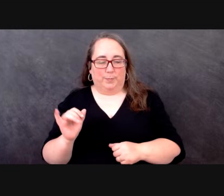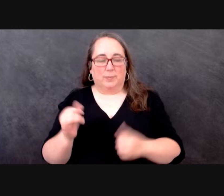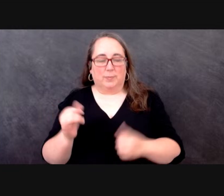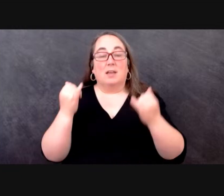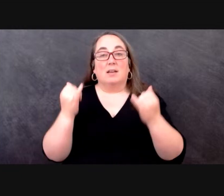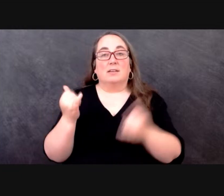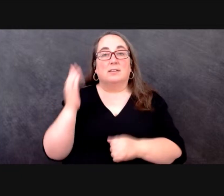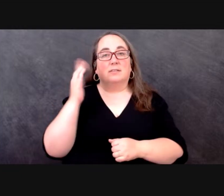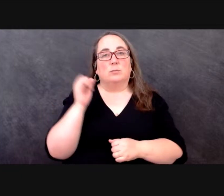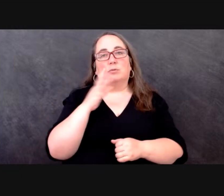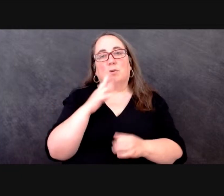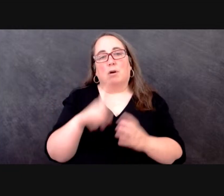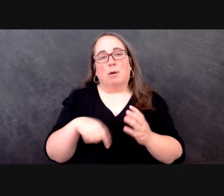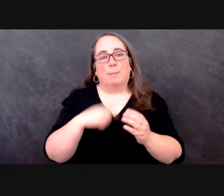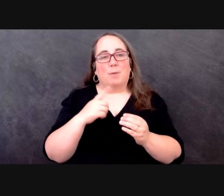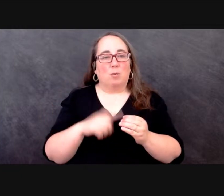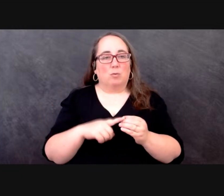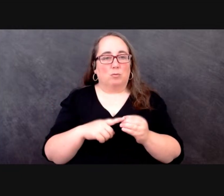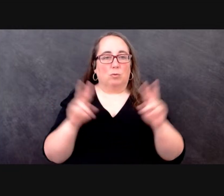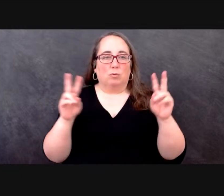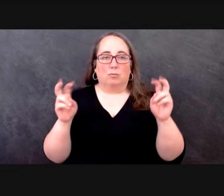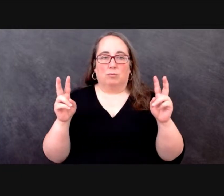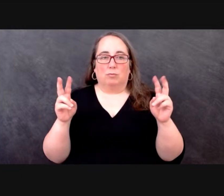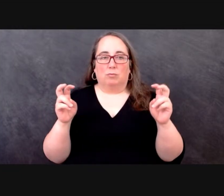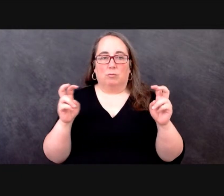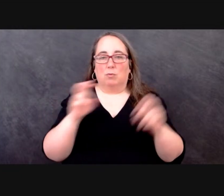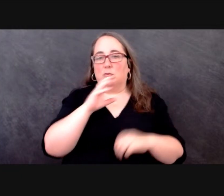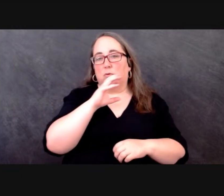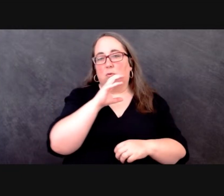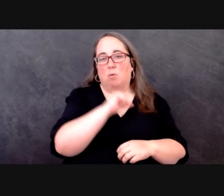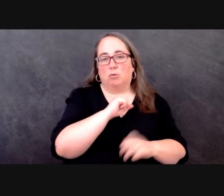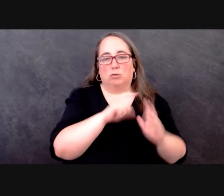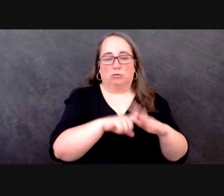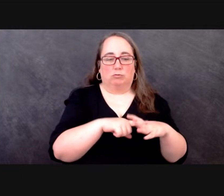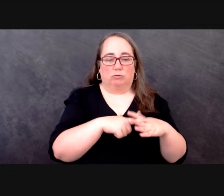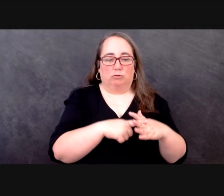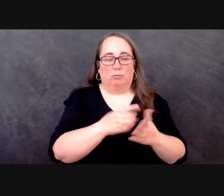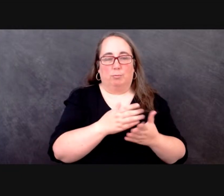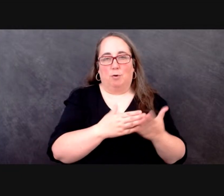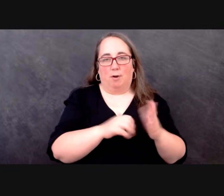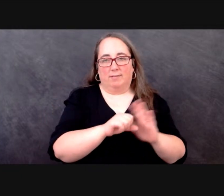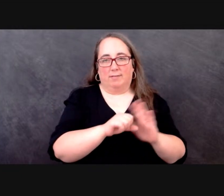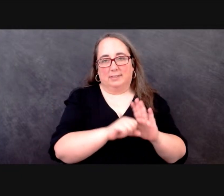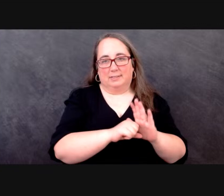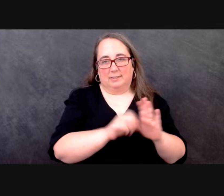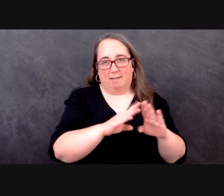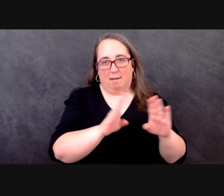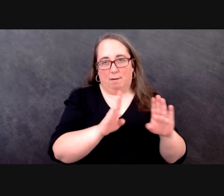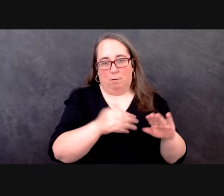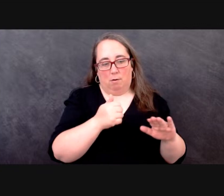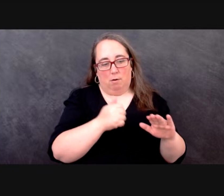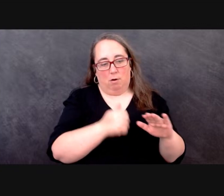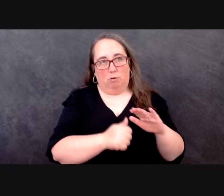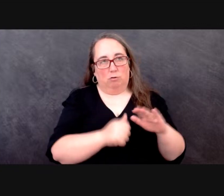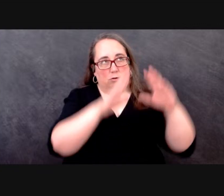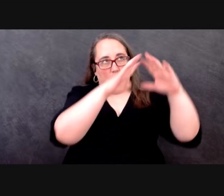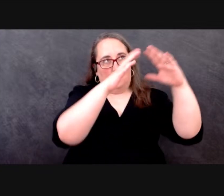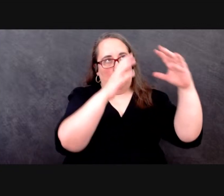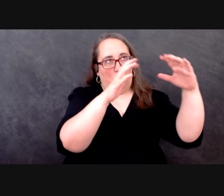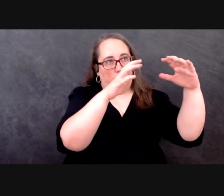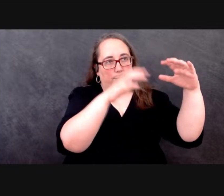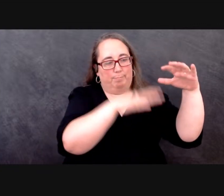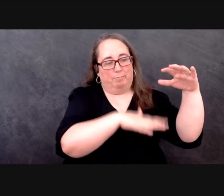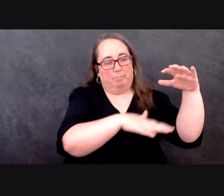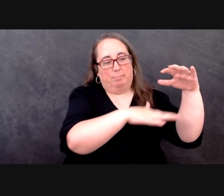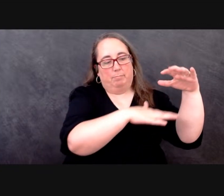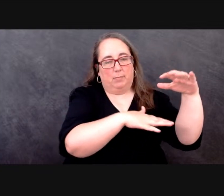will concentrate on the quote-unquote old original wing of the State House under the building's dome.